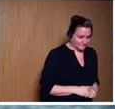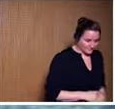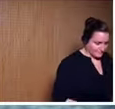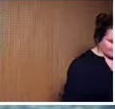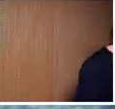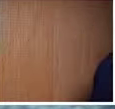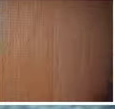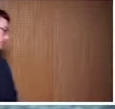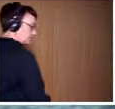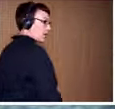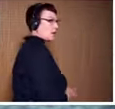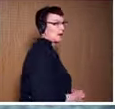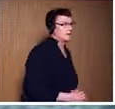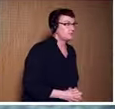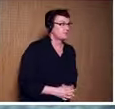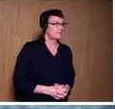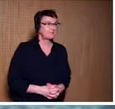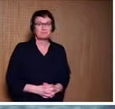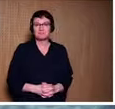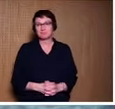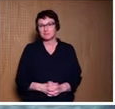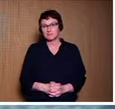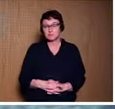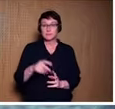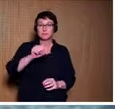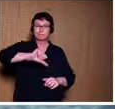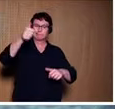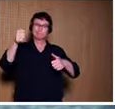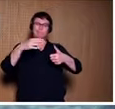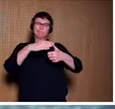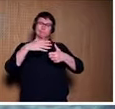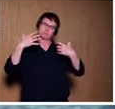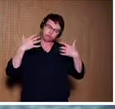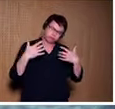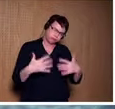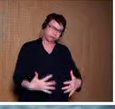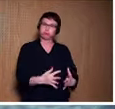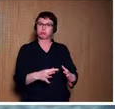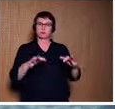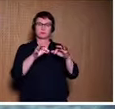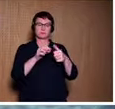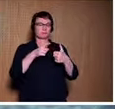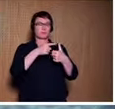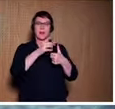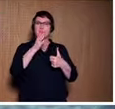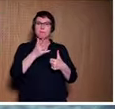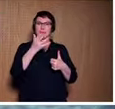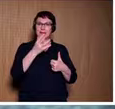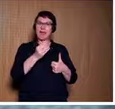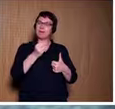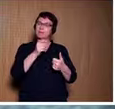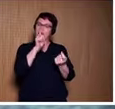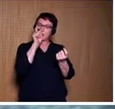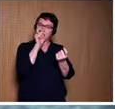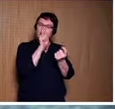really mustn't be crossed, that's really super important, is about access to accurate, timely, contextual, and